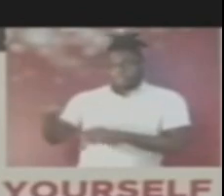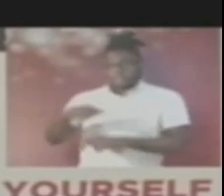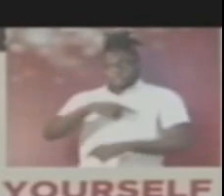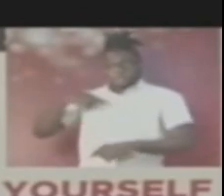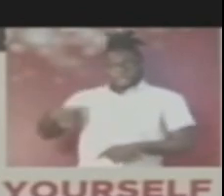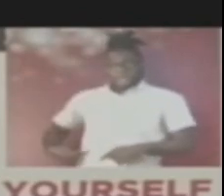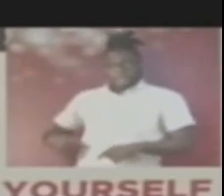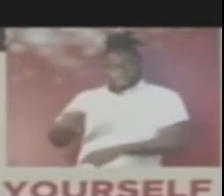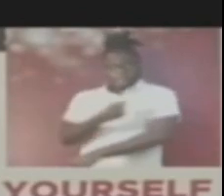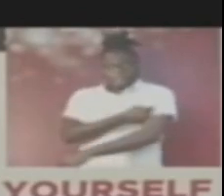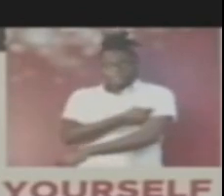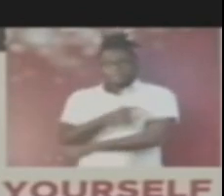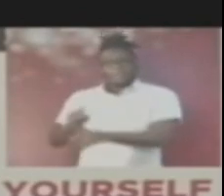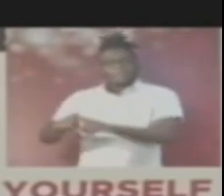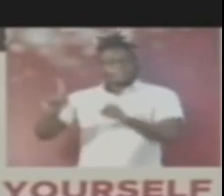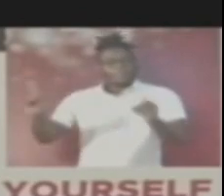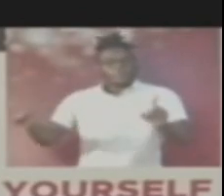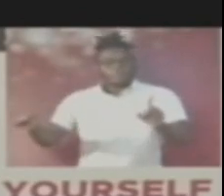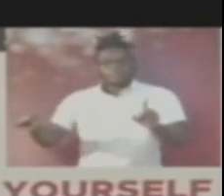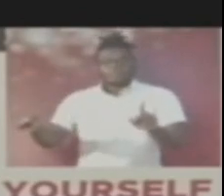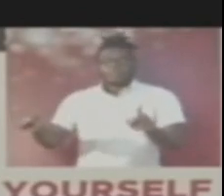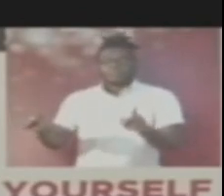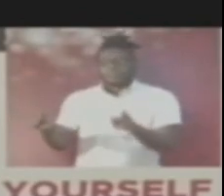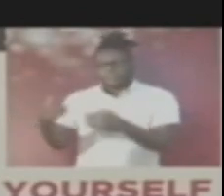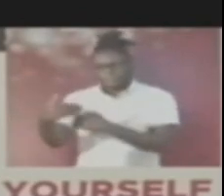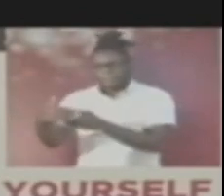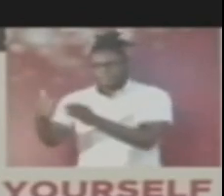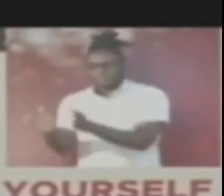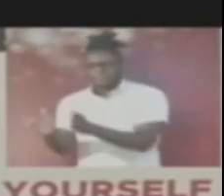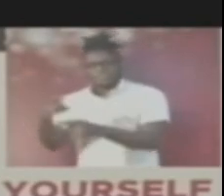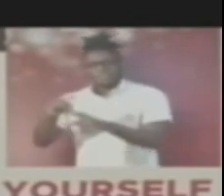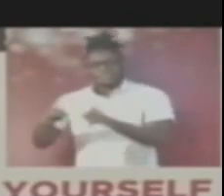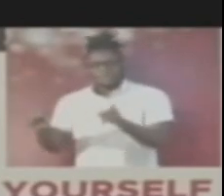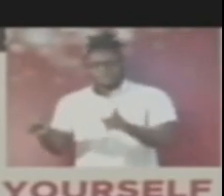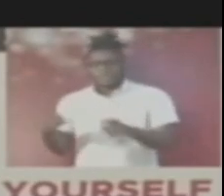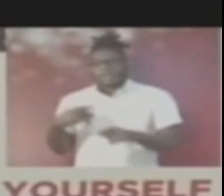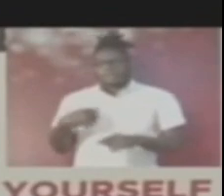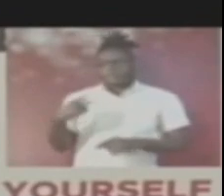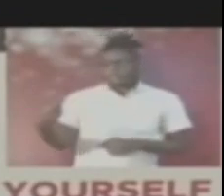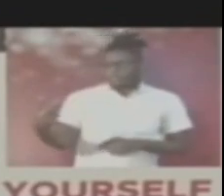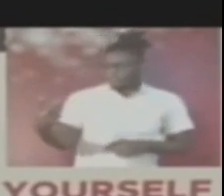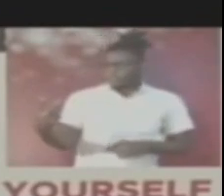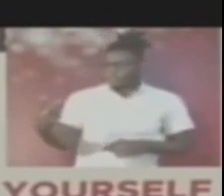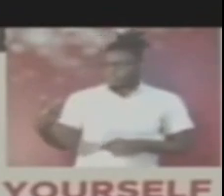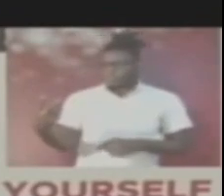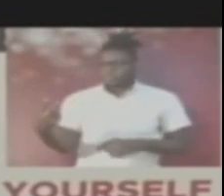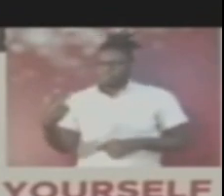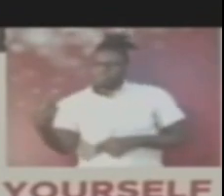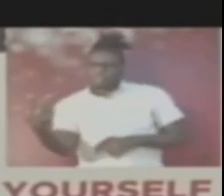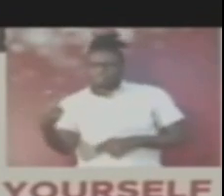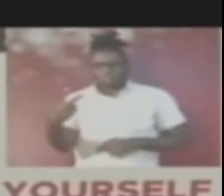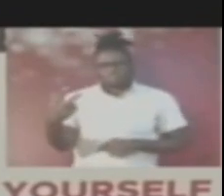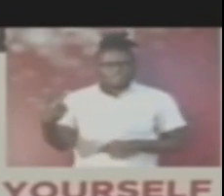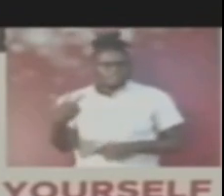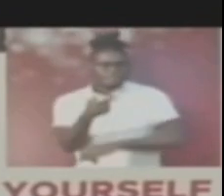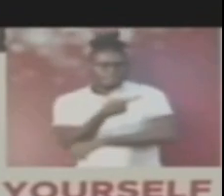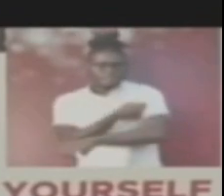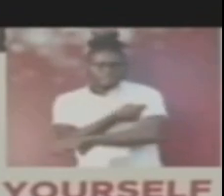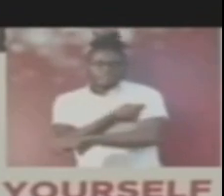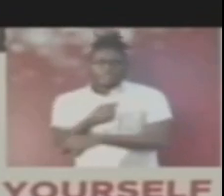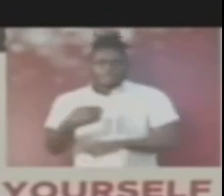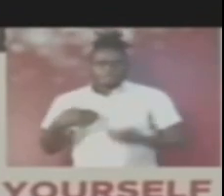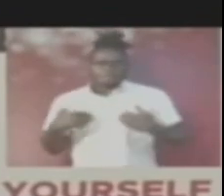differently, in that they are packaged in a vial of 2 or 3, I believe. 2 or 3 doses. So there's no